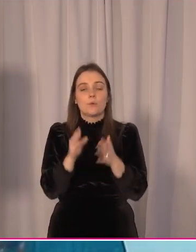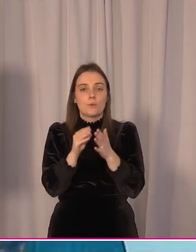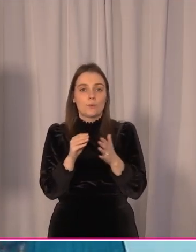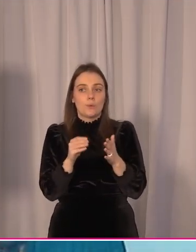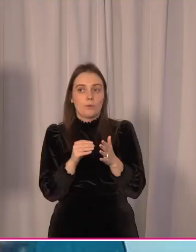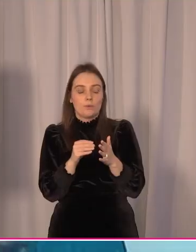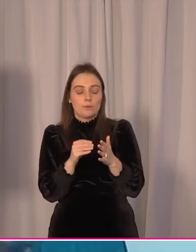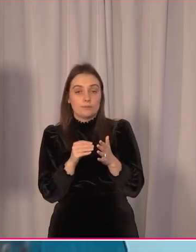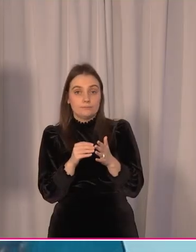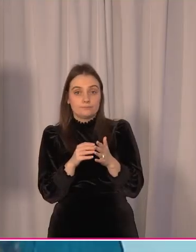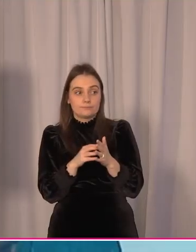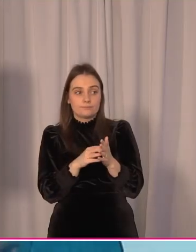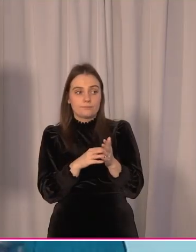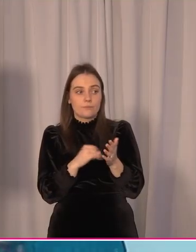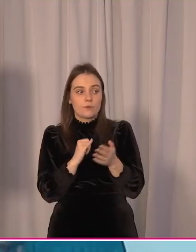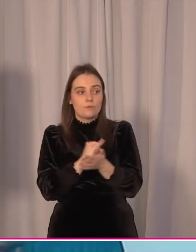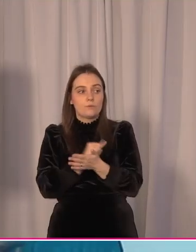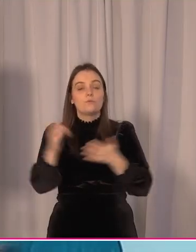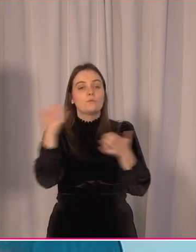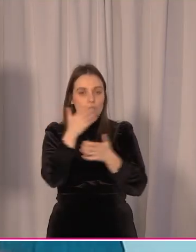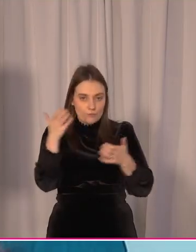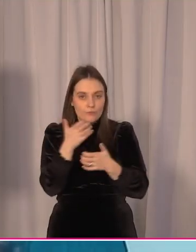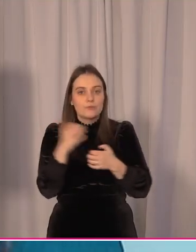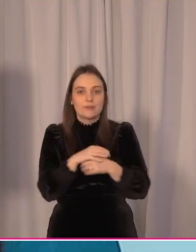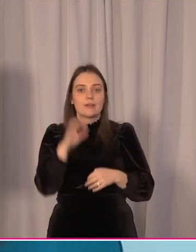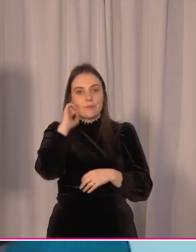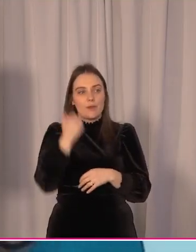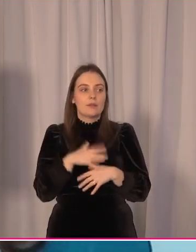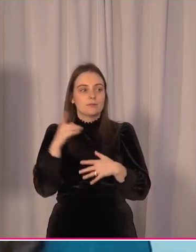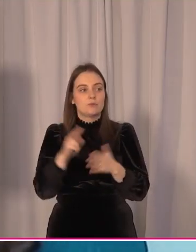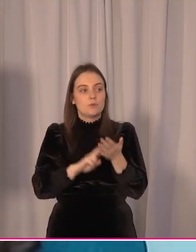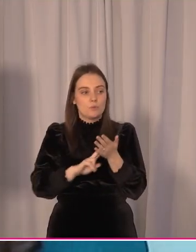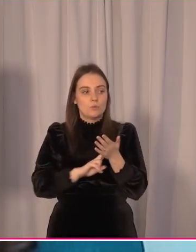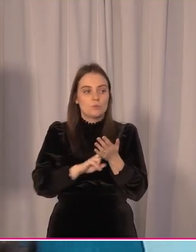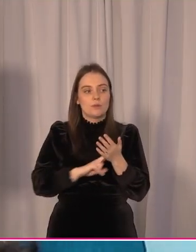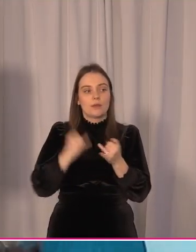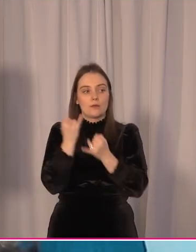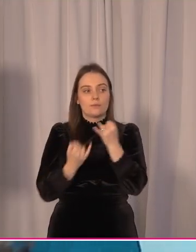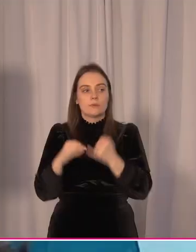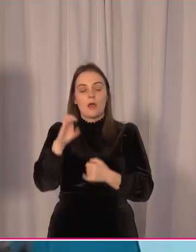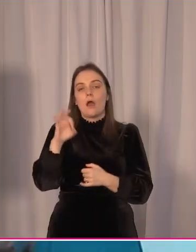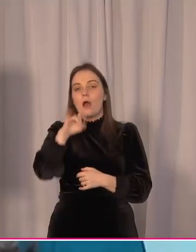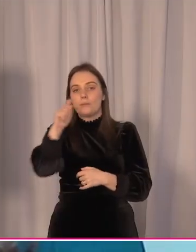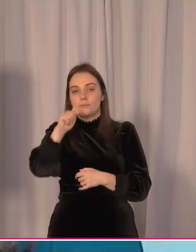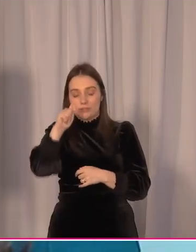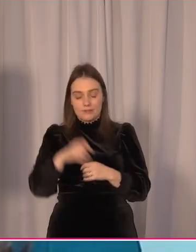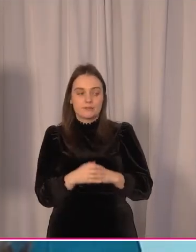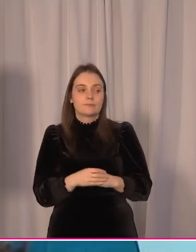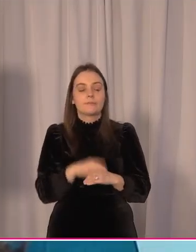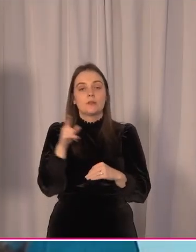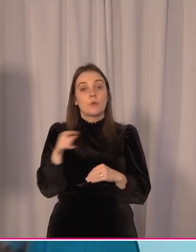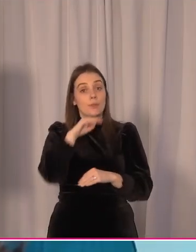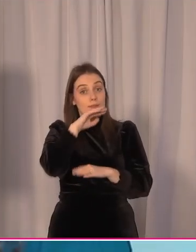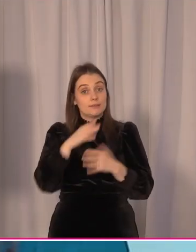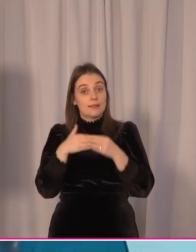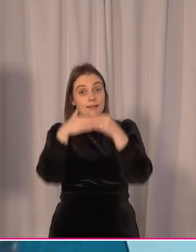of an object, as a humanization technique, instead of potential carers. So this